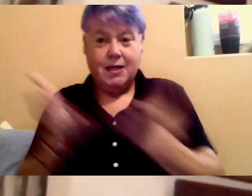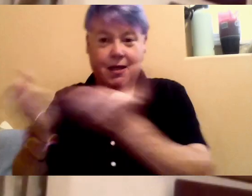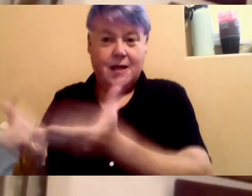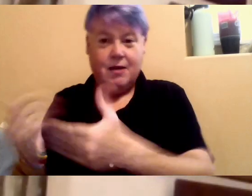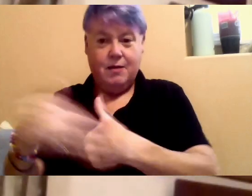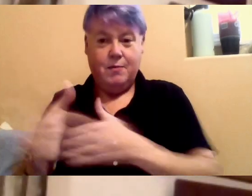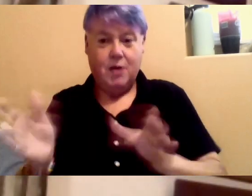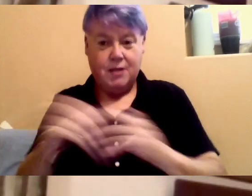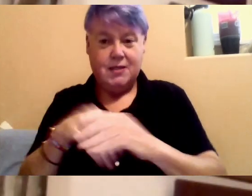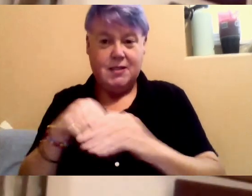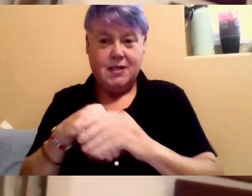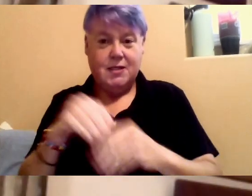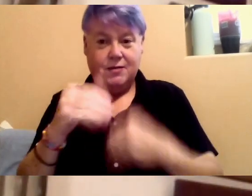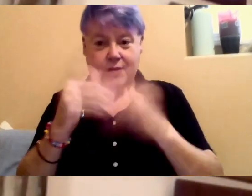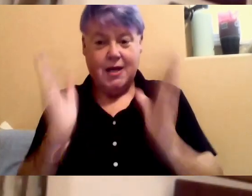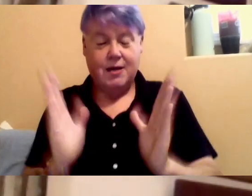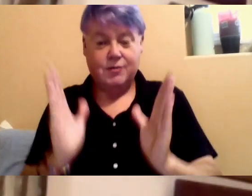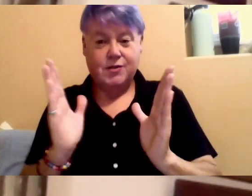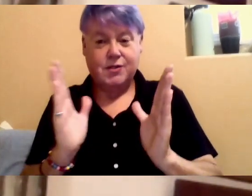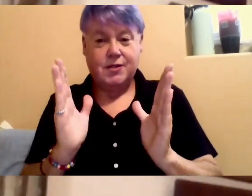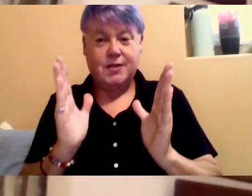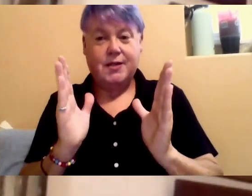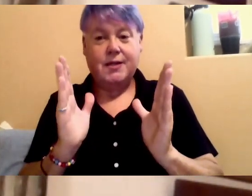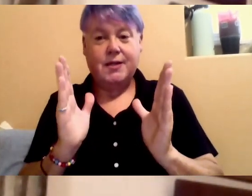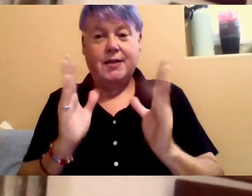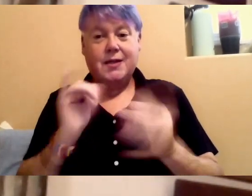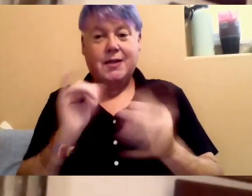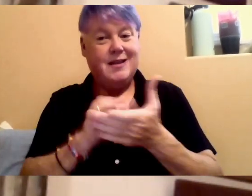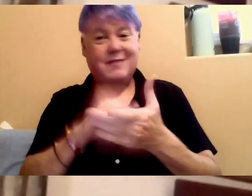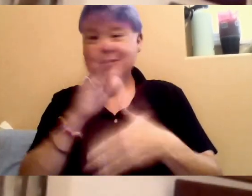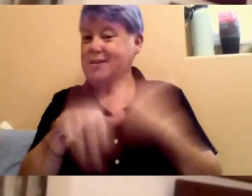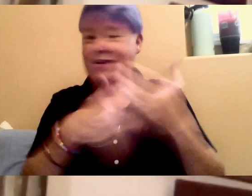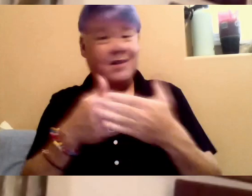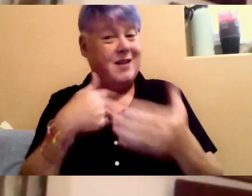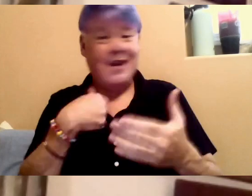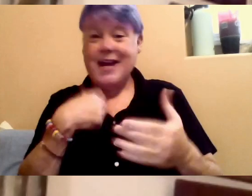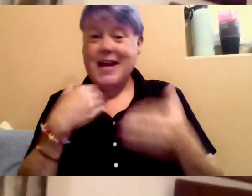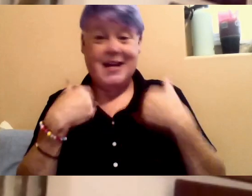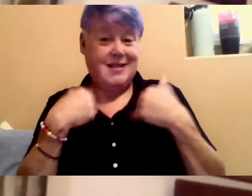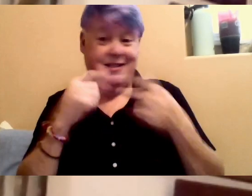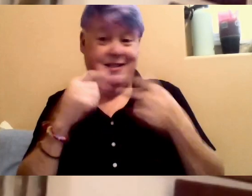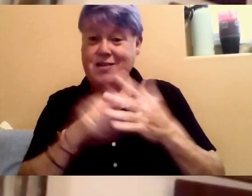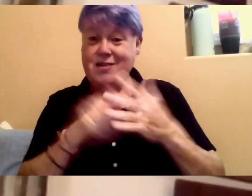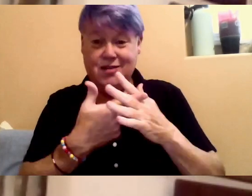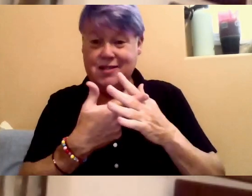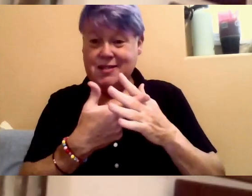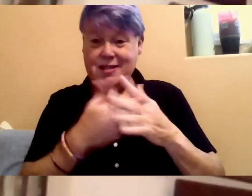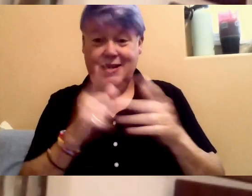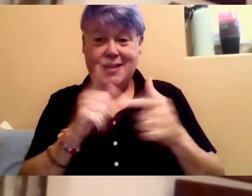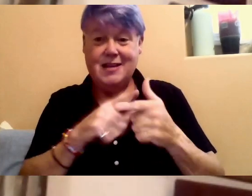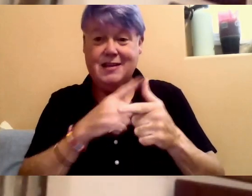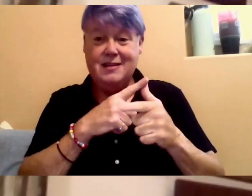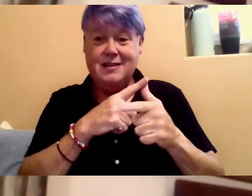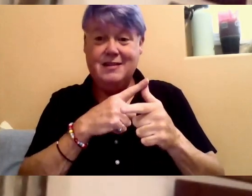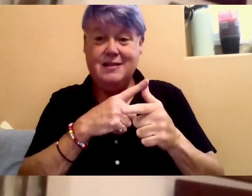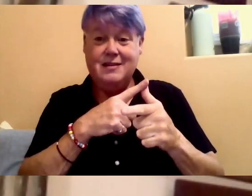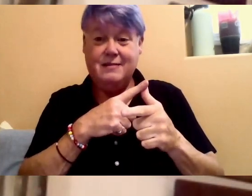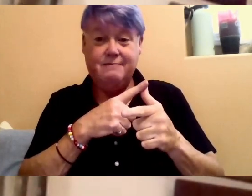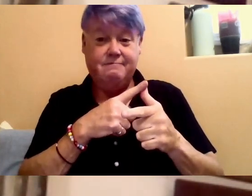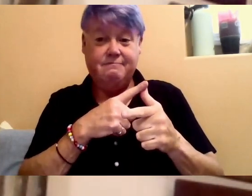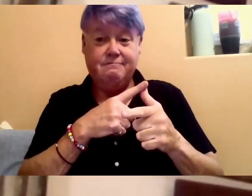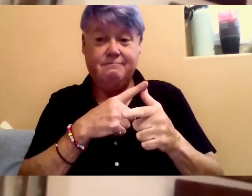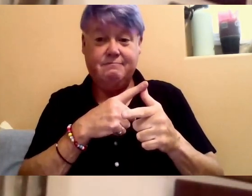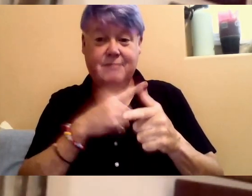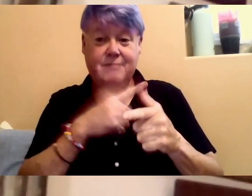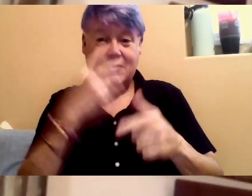next door. And that was all I had to start. And then um, I was